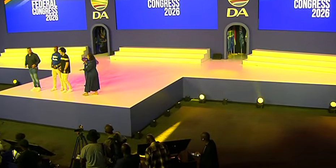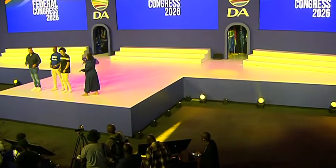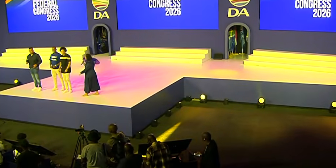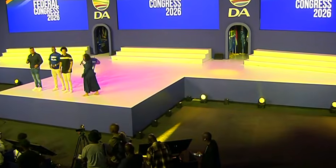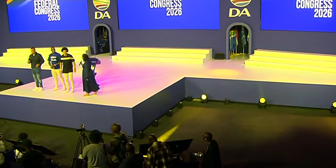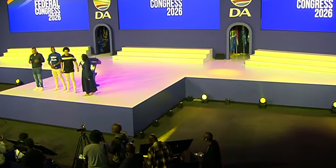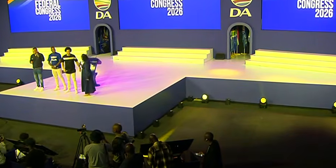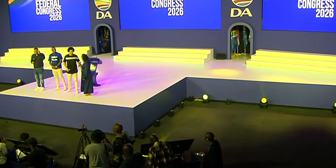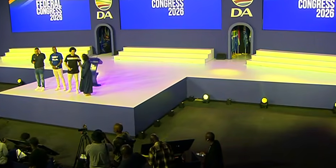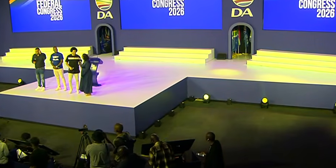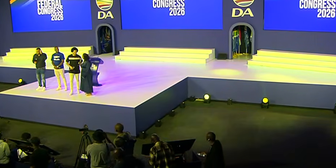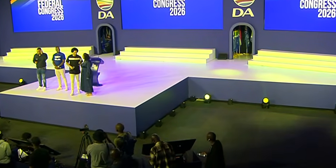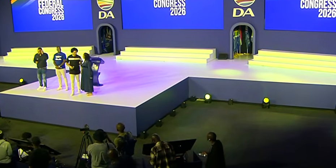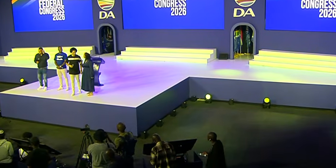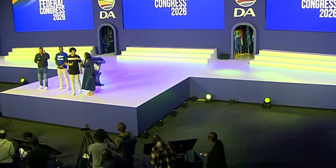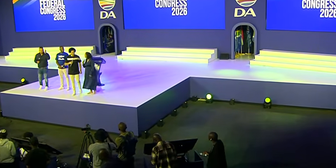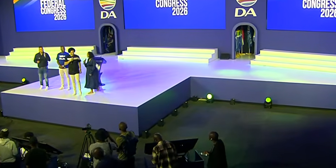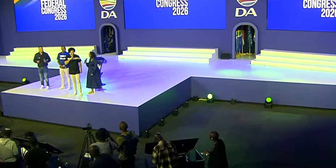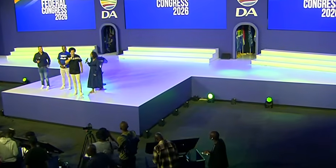Here.